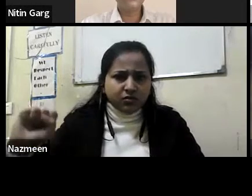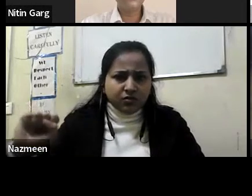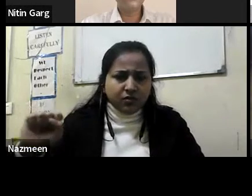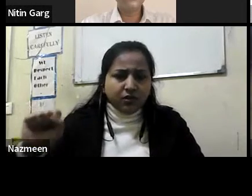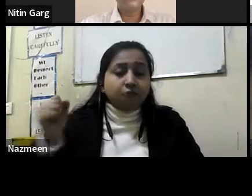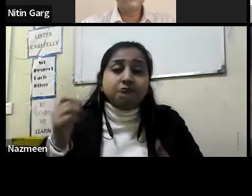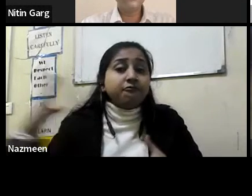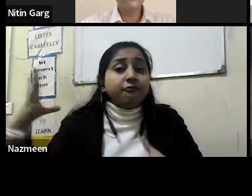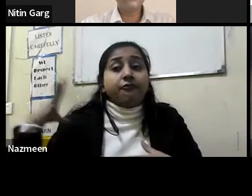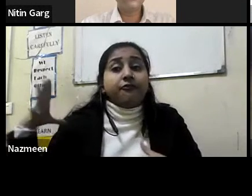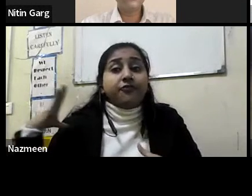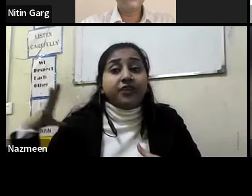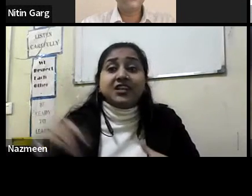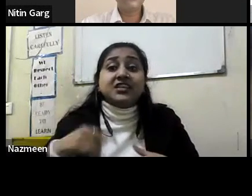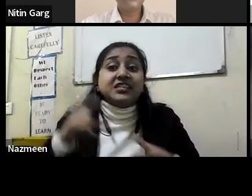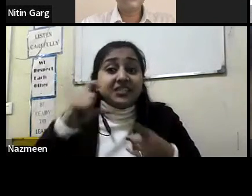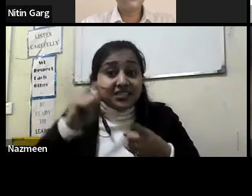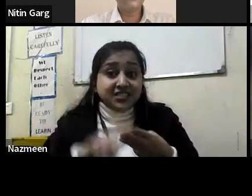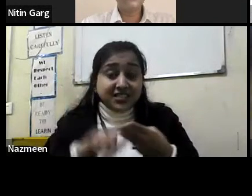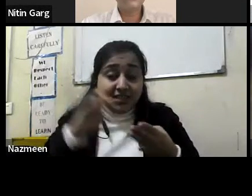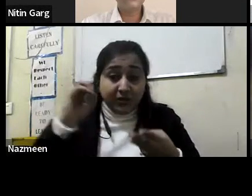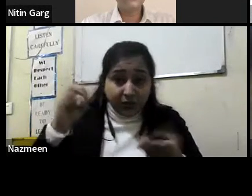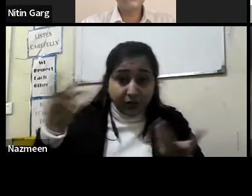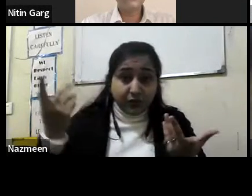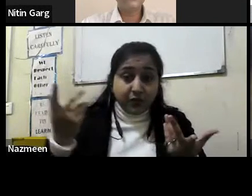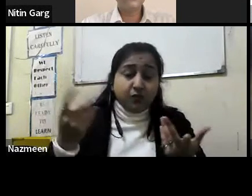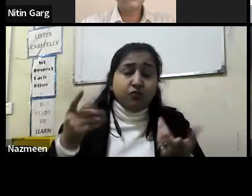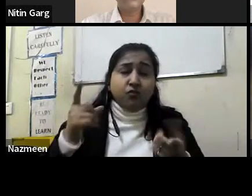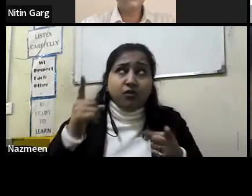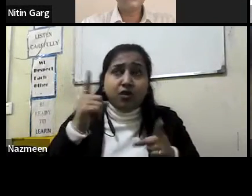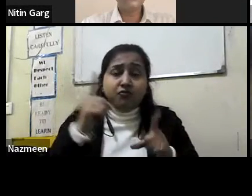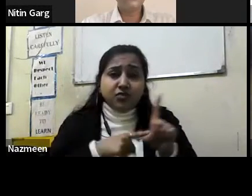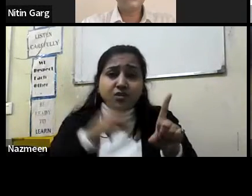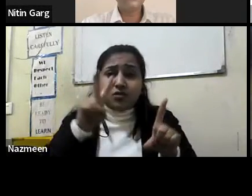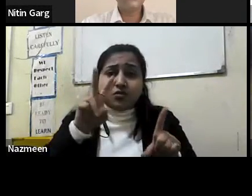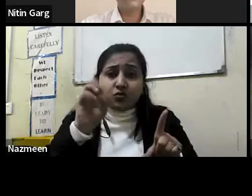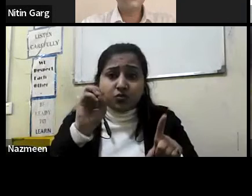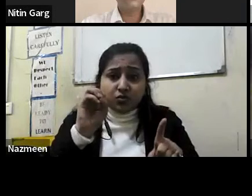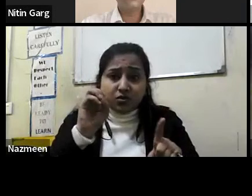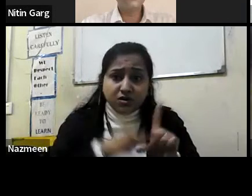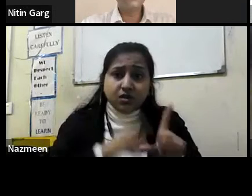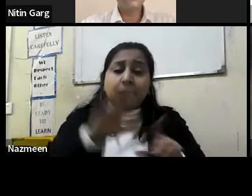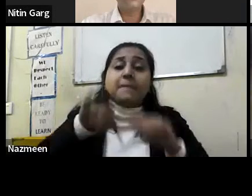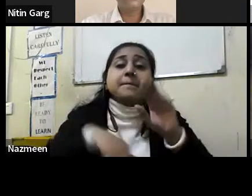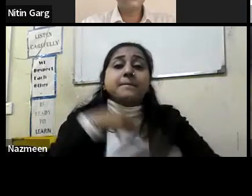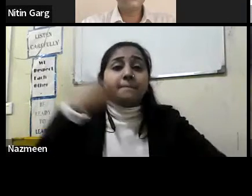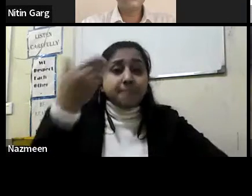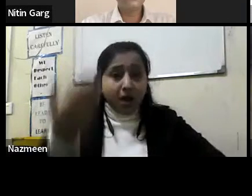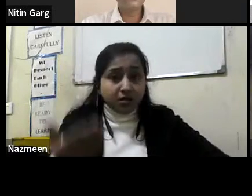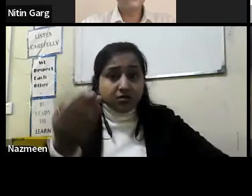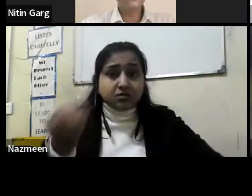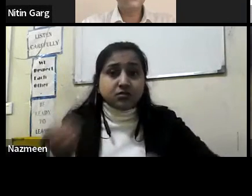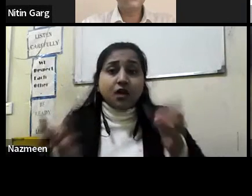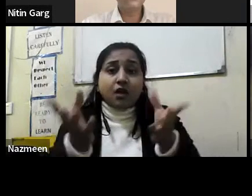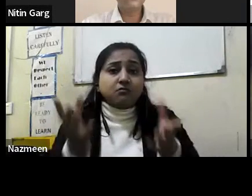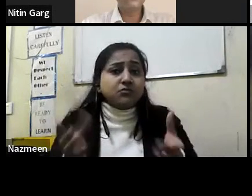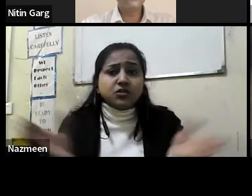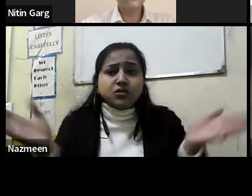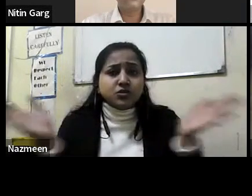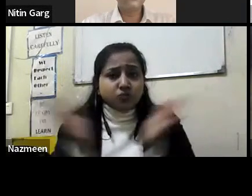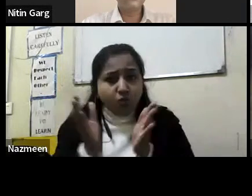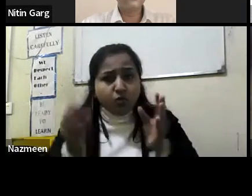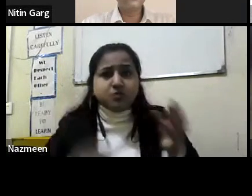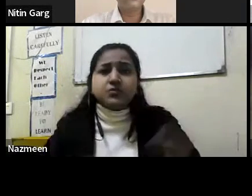for being CEO after 20 years when you can start off building a business? Could be a small business today,